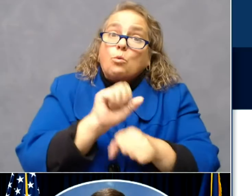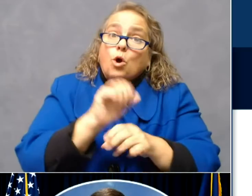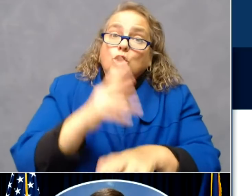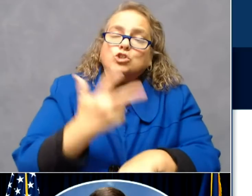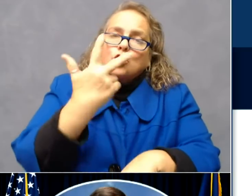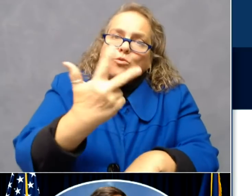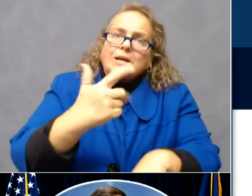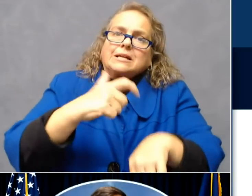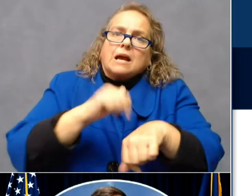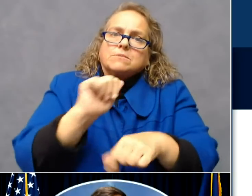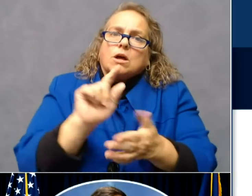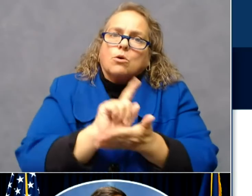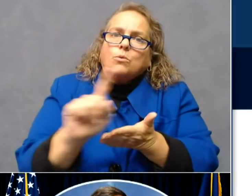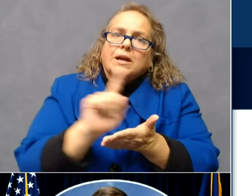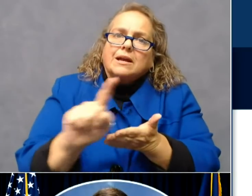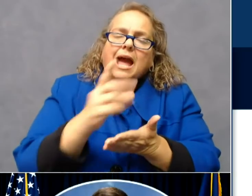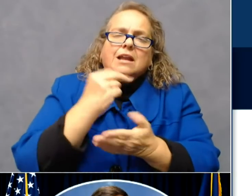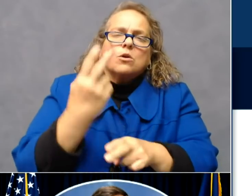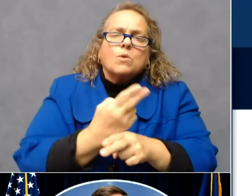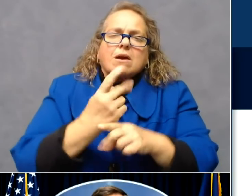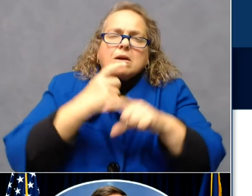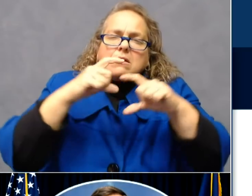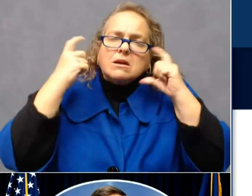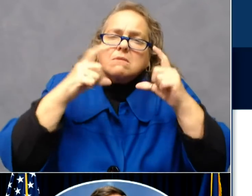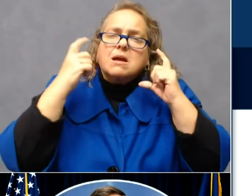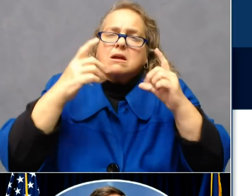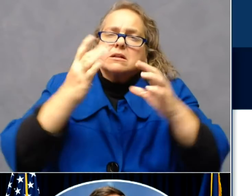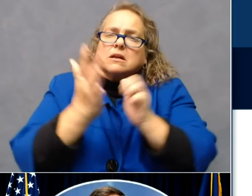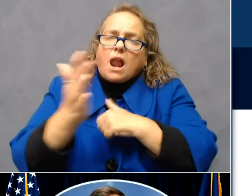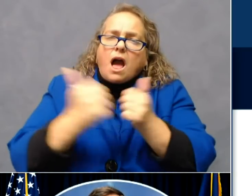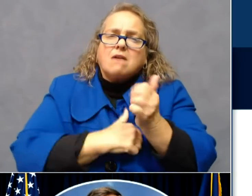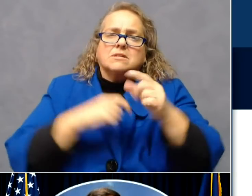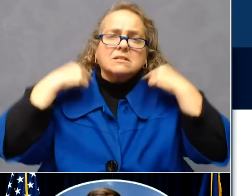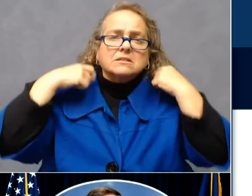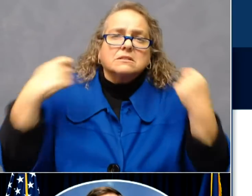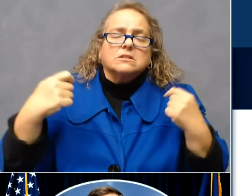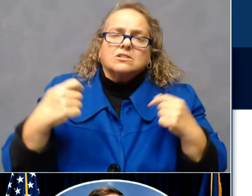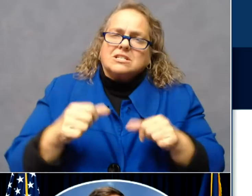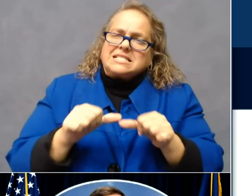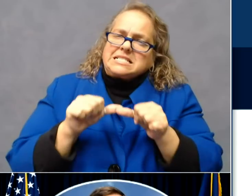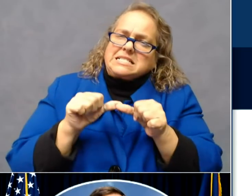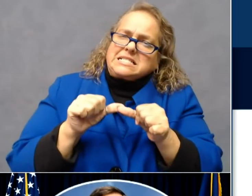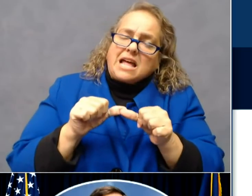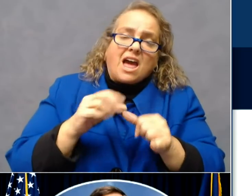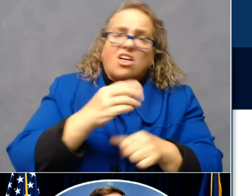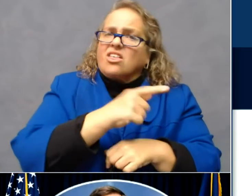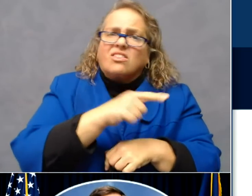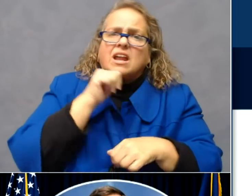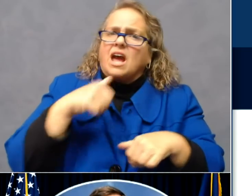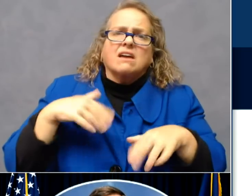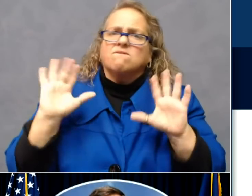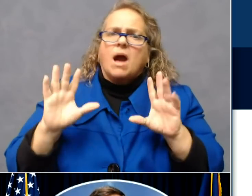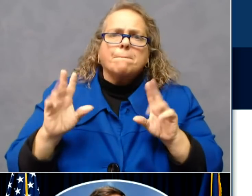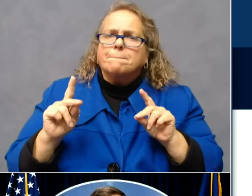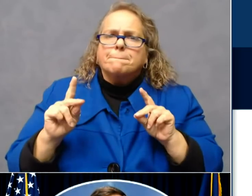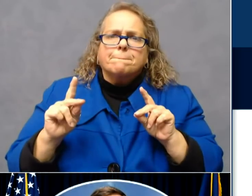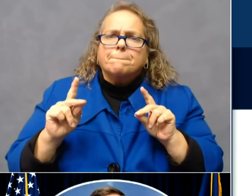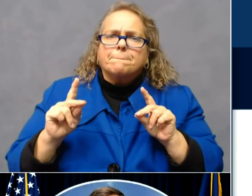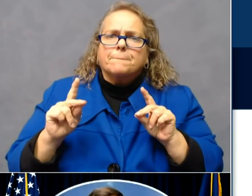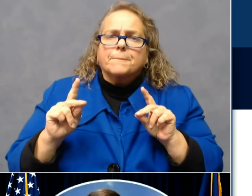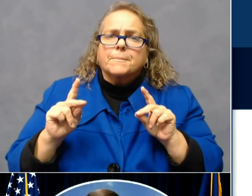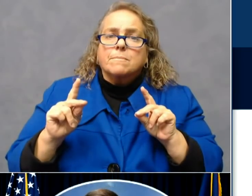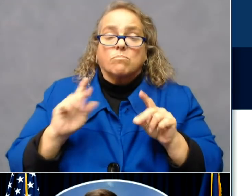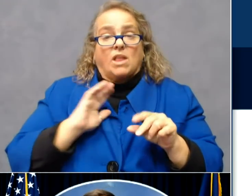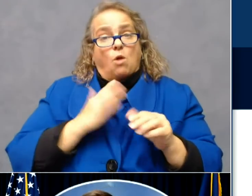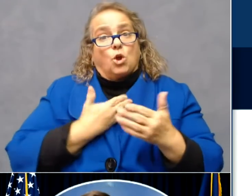PPE religiously. They're not letting down their residents. Our community response isn't where it needs to be. We